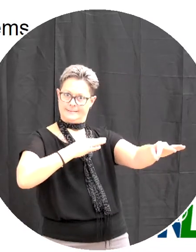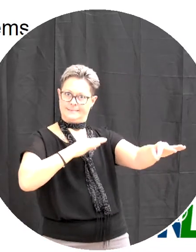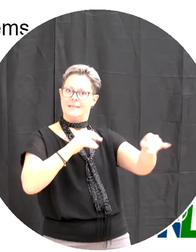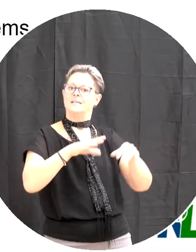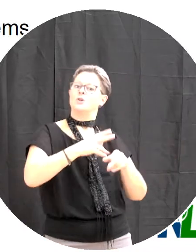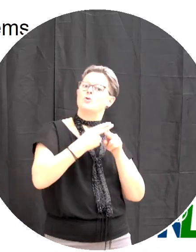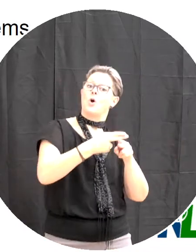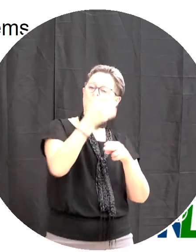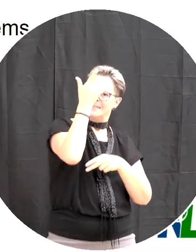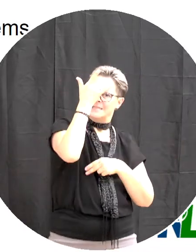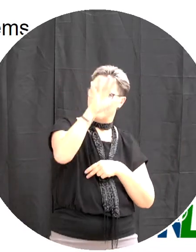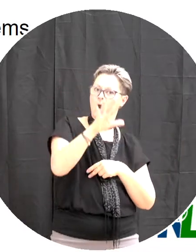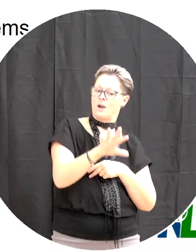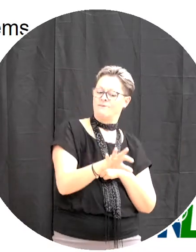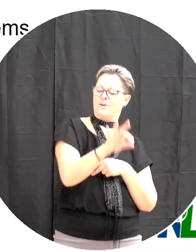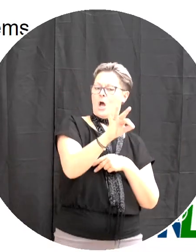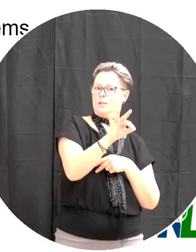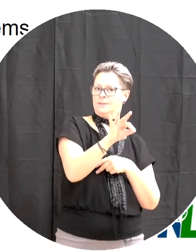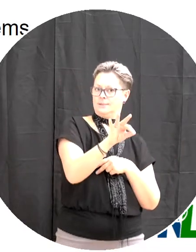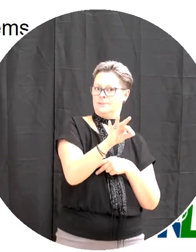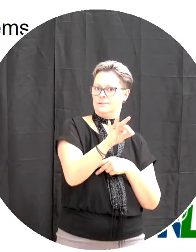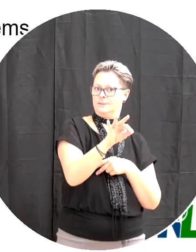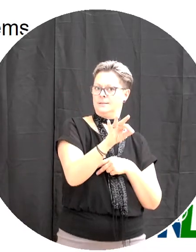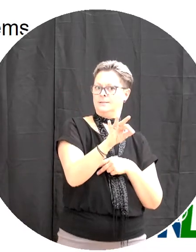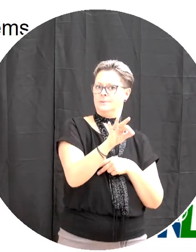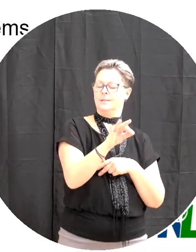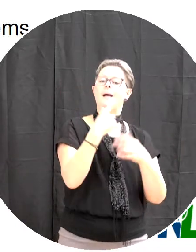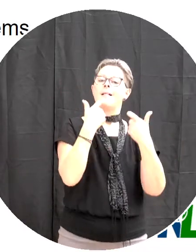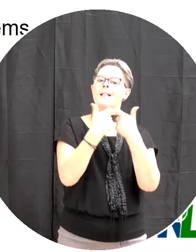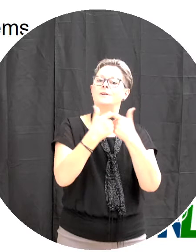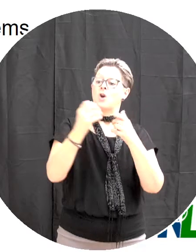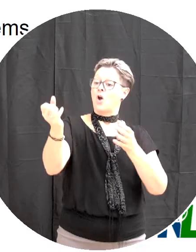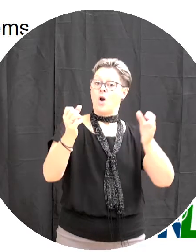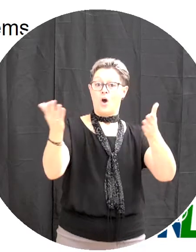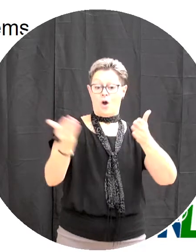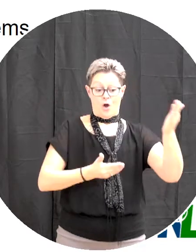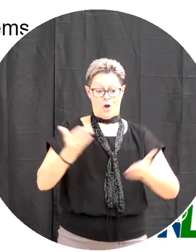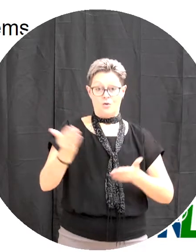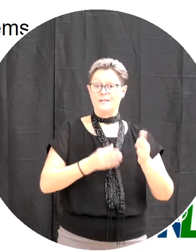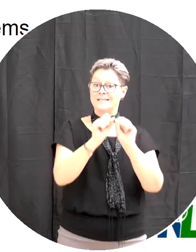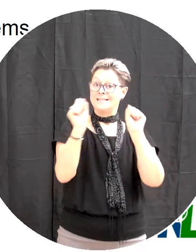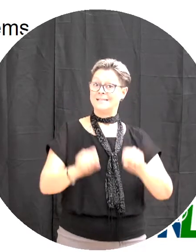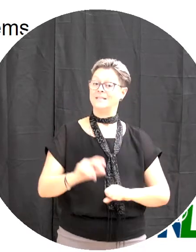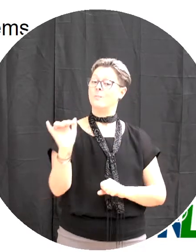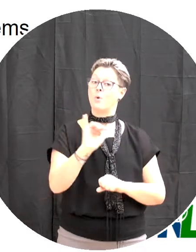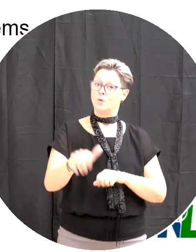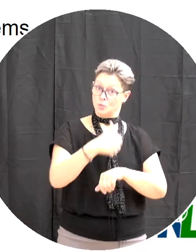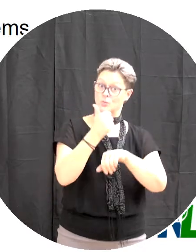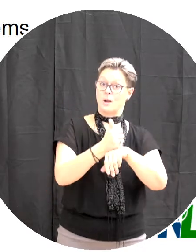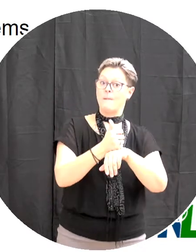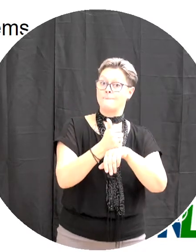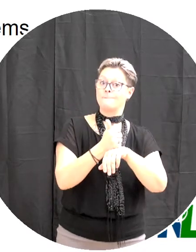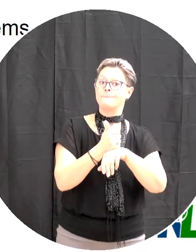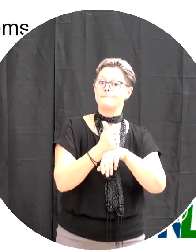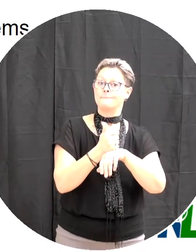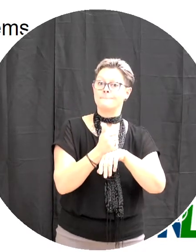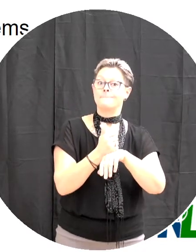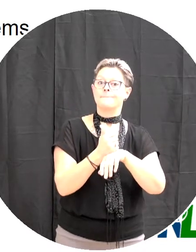SmartFind. Also, electronic hiring systems are now in place for over